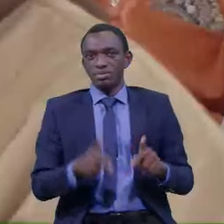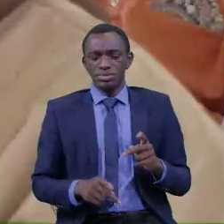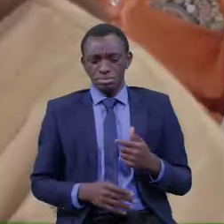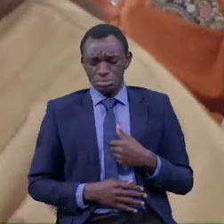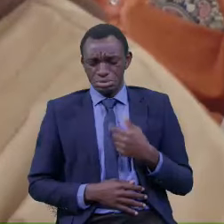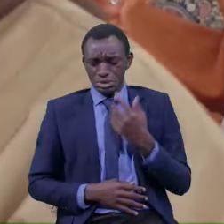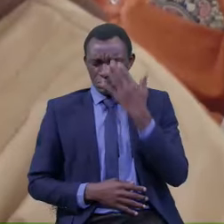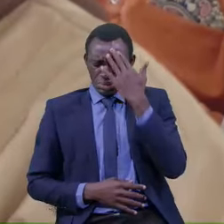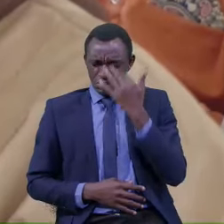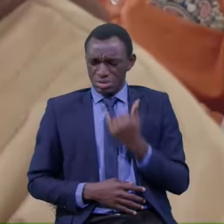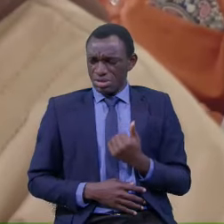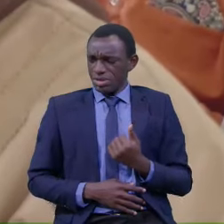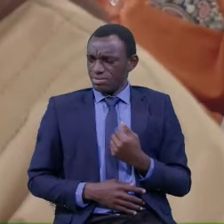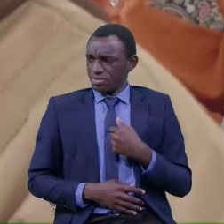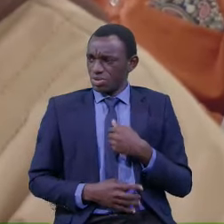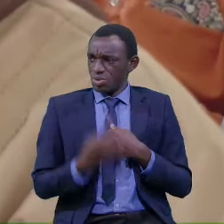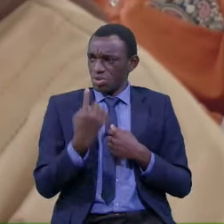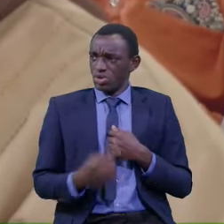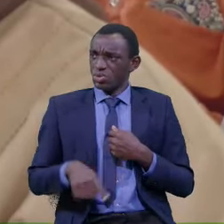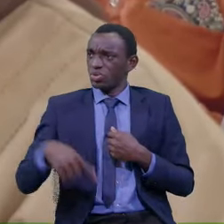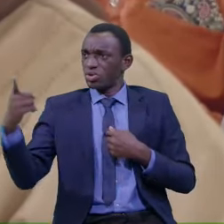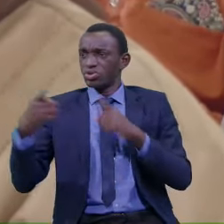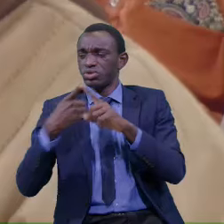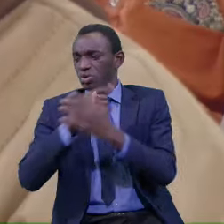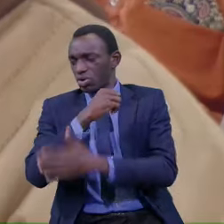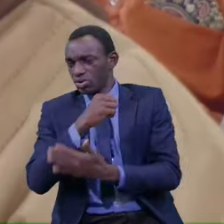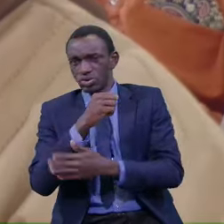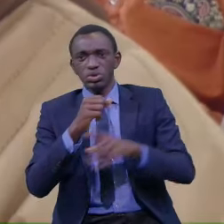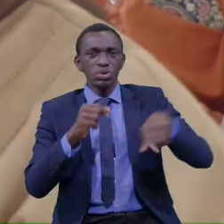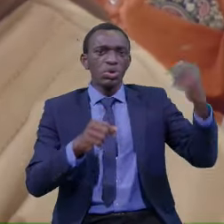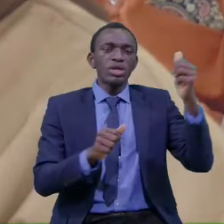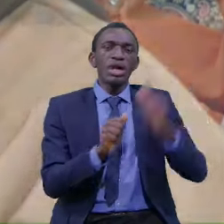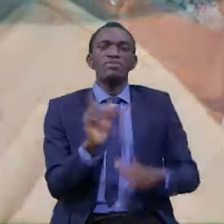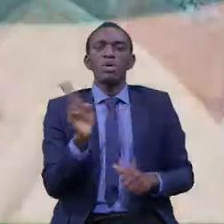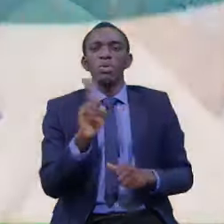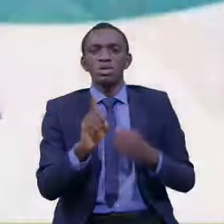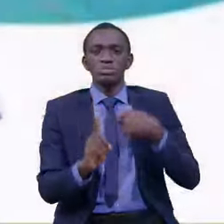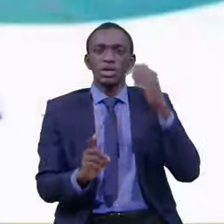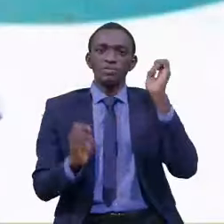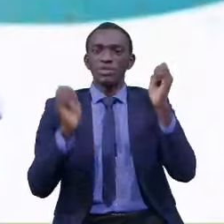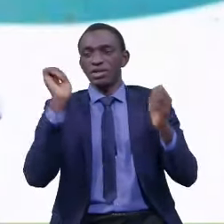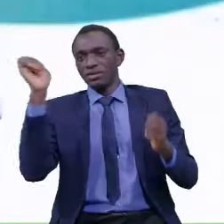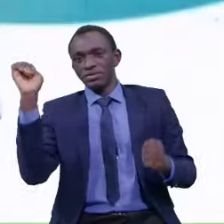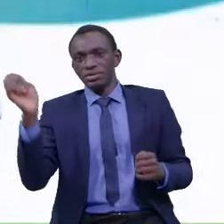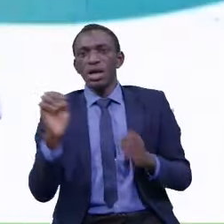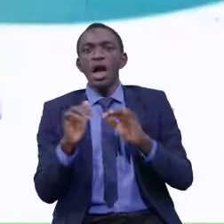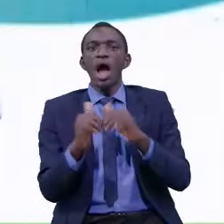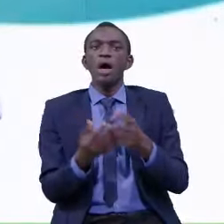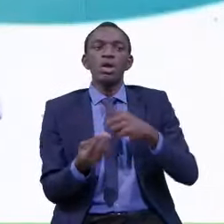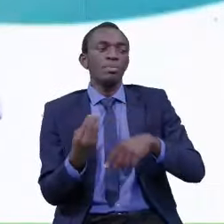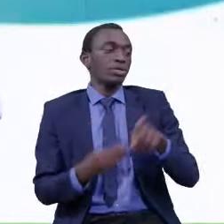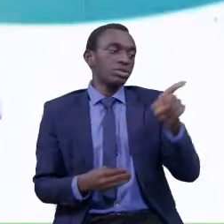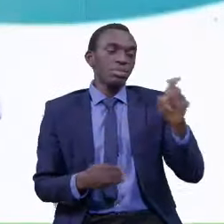to the nations and going everywhere and evangelizing? How about him? When